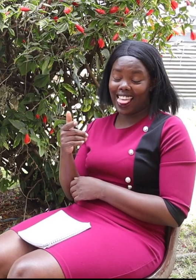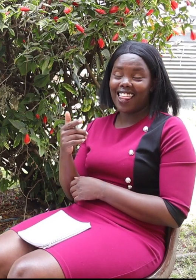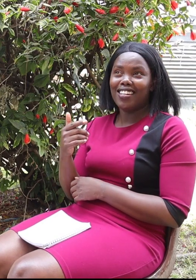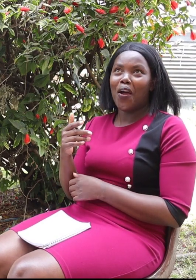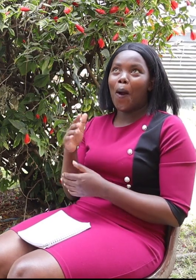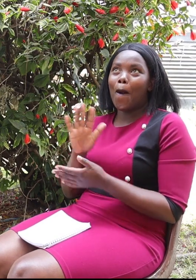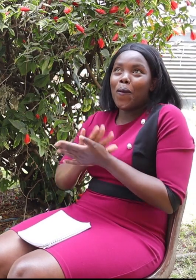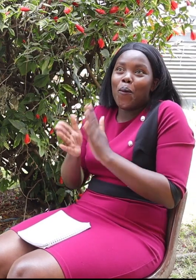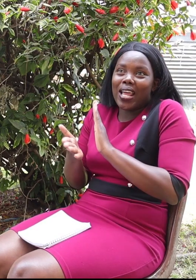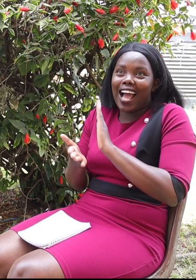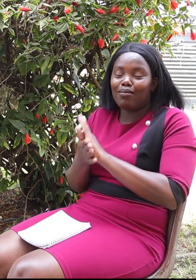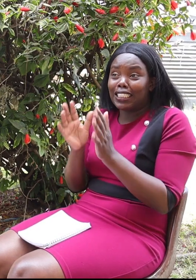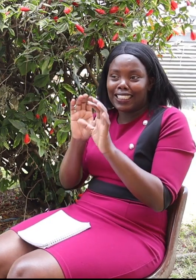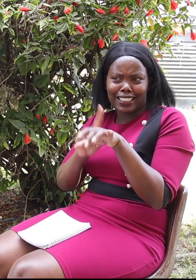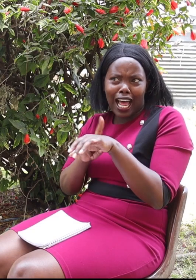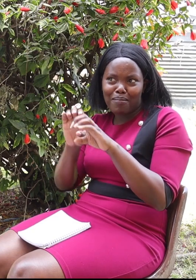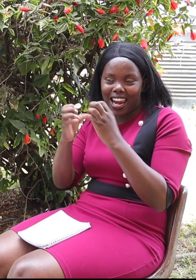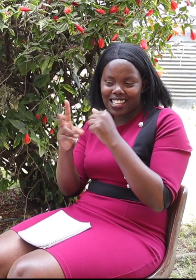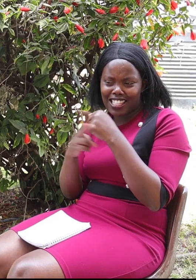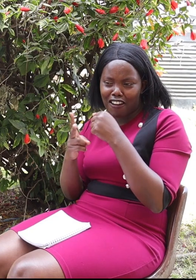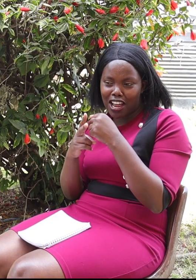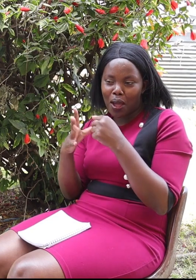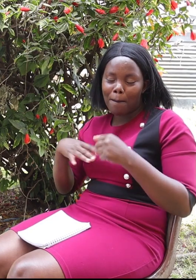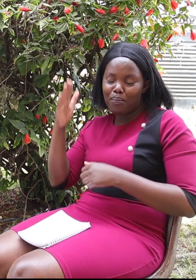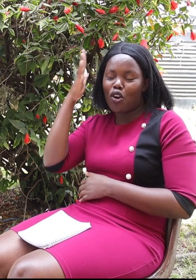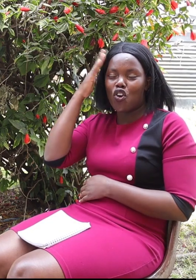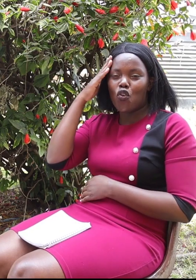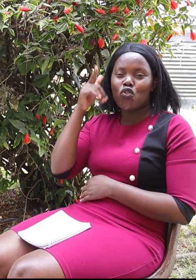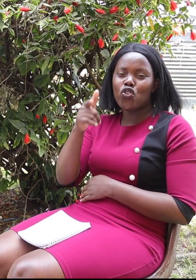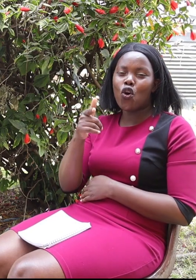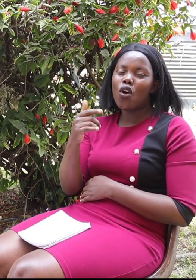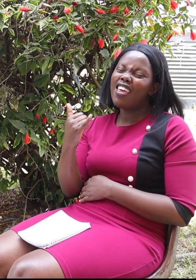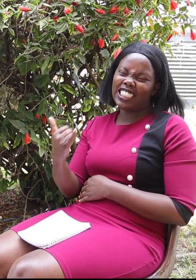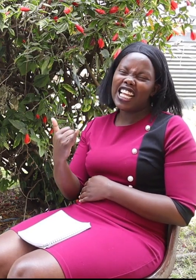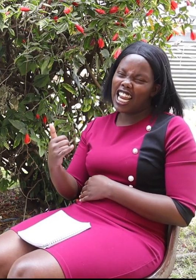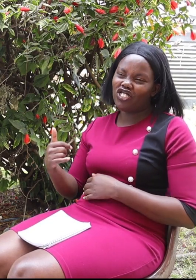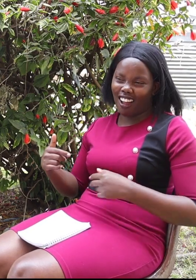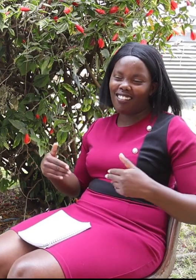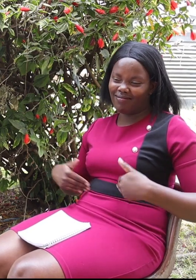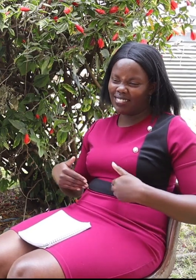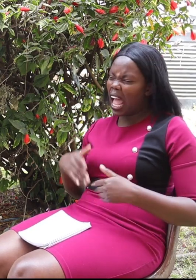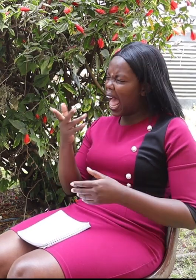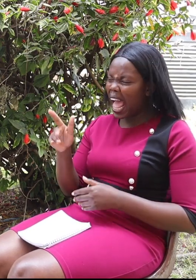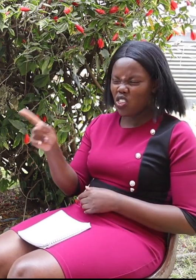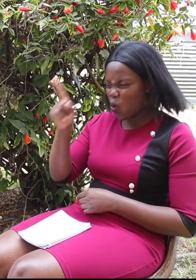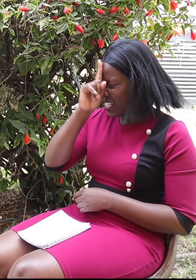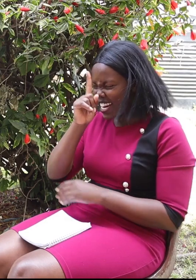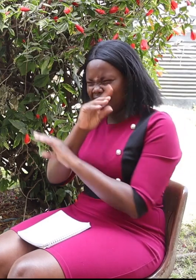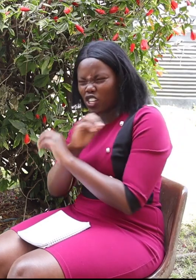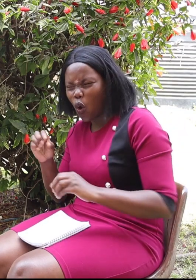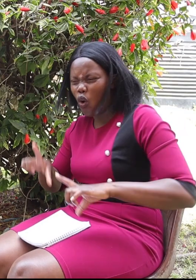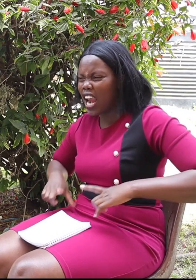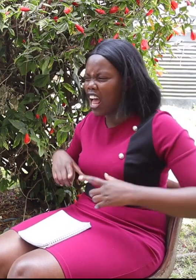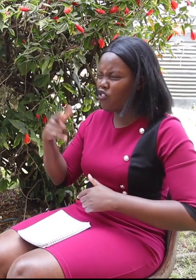For example, because for example, maybe when you're in class 7, you see, people know you're still a child,